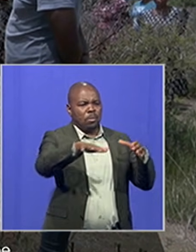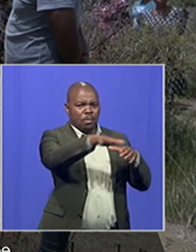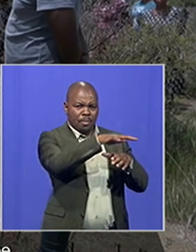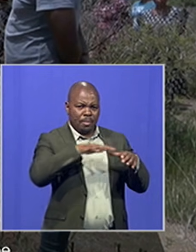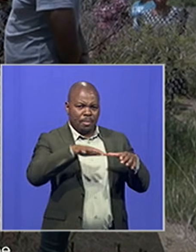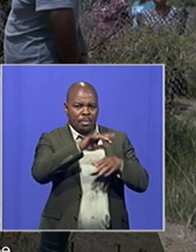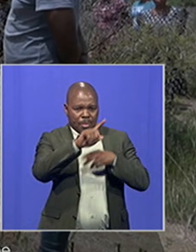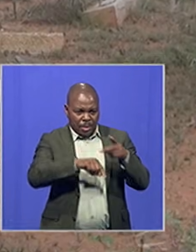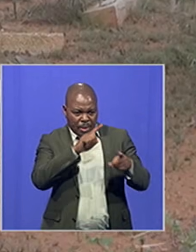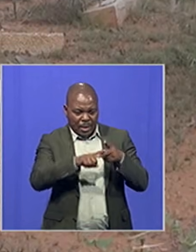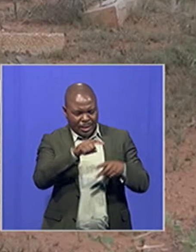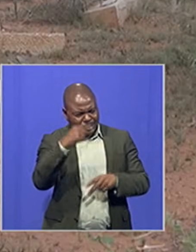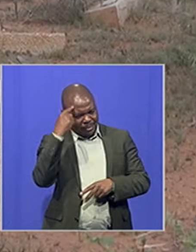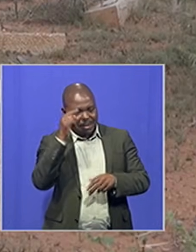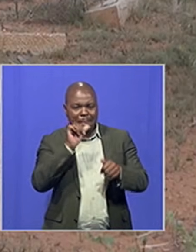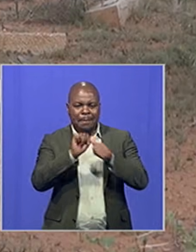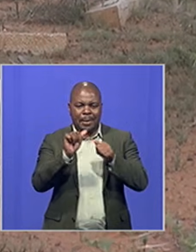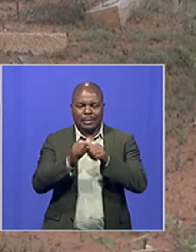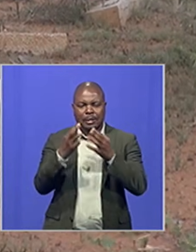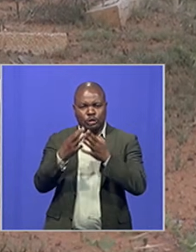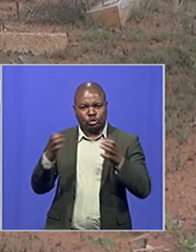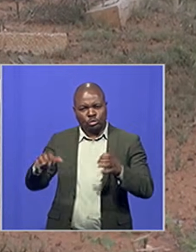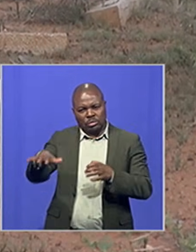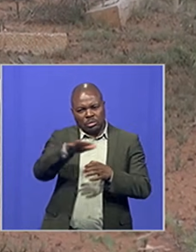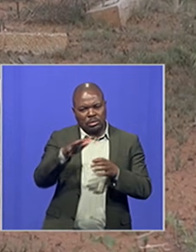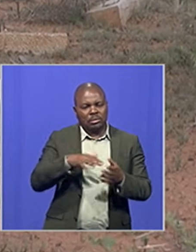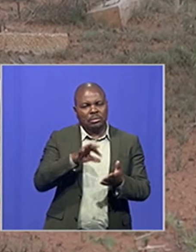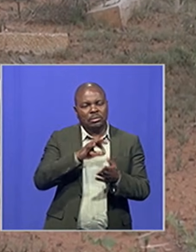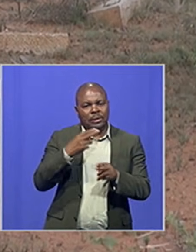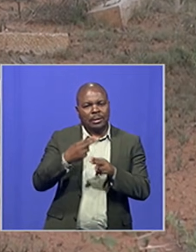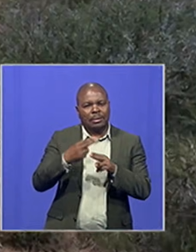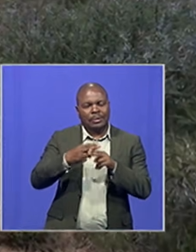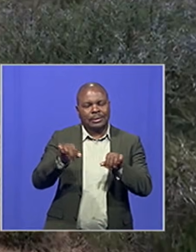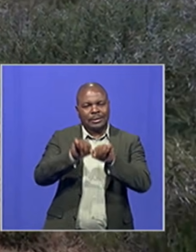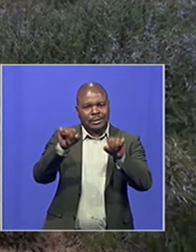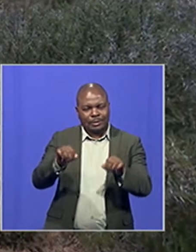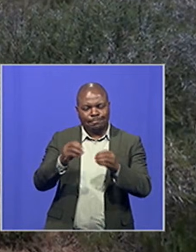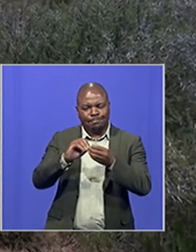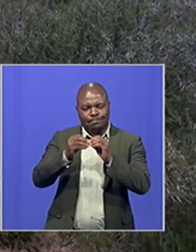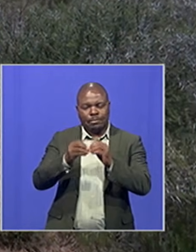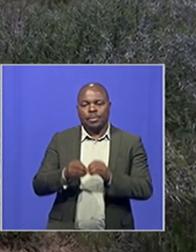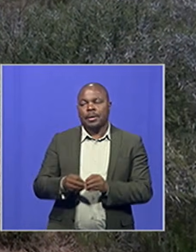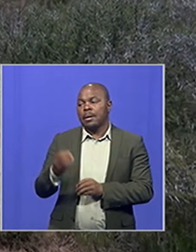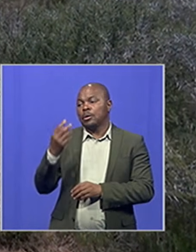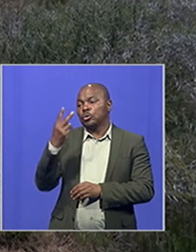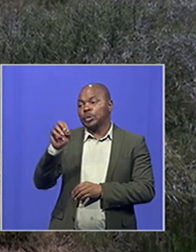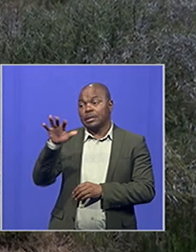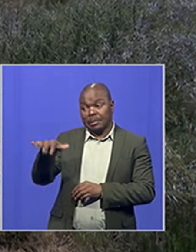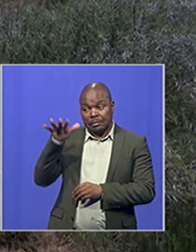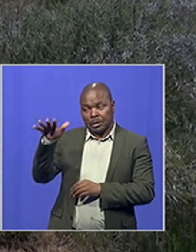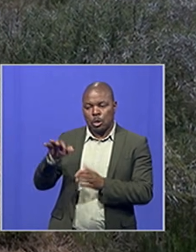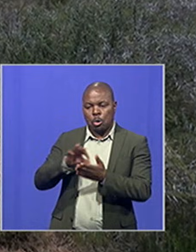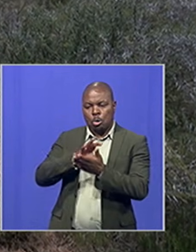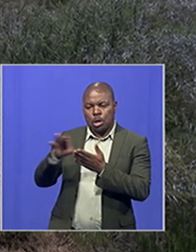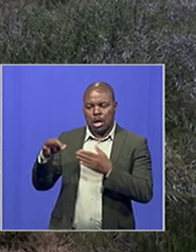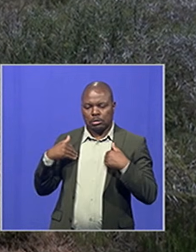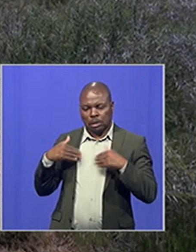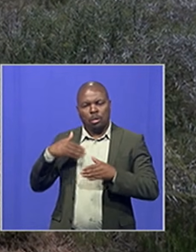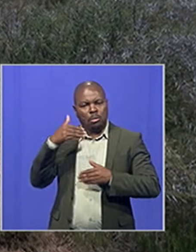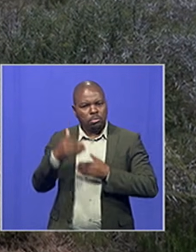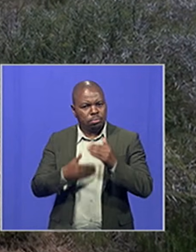le tlhokego ya go atolosa mafaratlhatlha a kgelelo leswe ka ngwaga wa 2015. Kontraka e ne ya simolola ka tiro go setse go